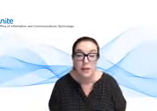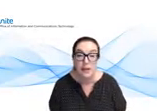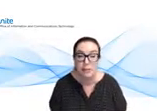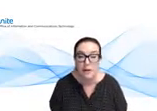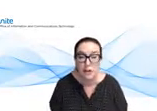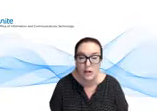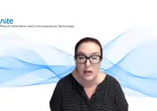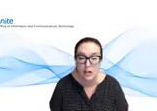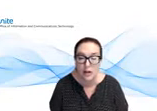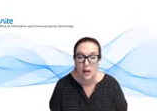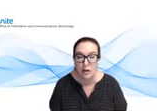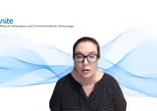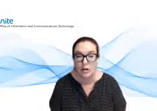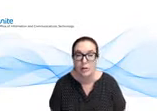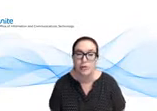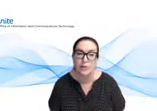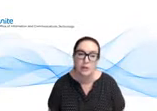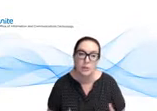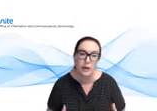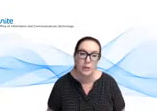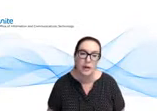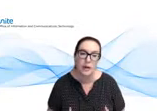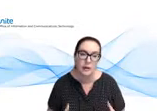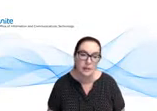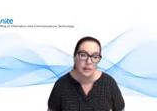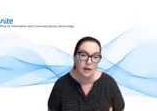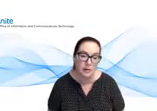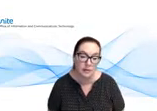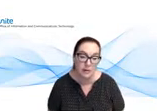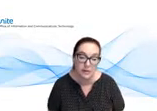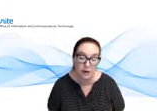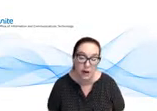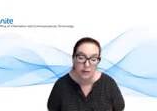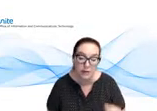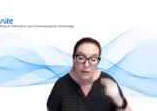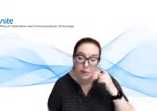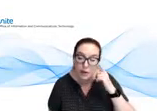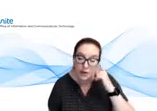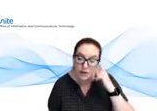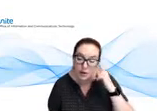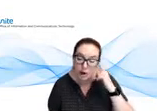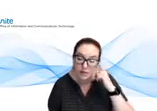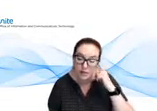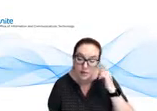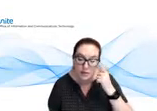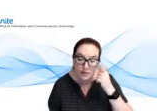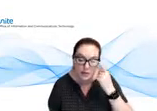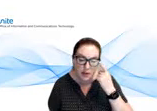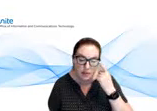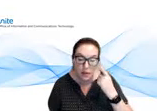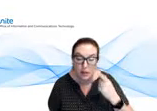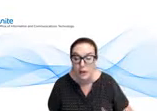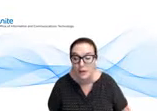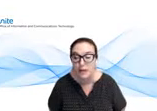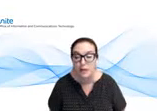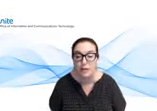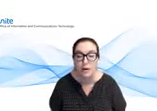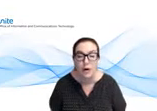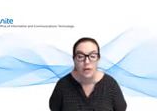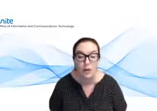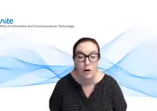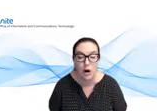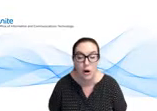Okay, so as I mentioned on educating your users, this is where we in OICT have been focusing our efforts. We created an Office 365